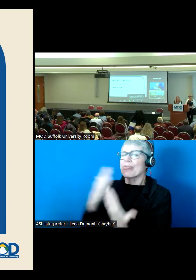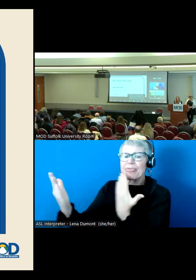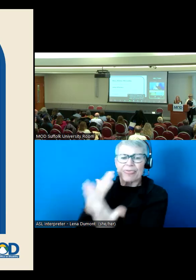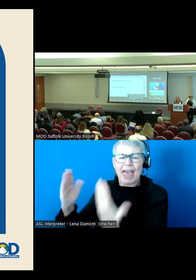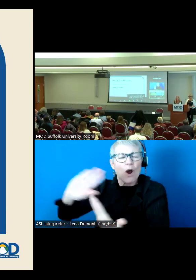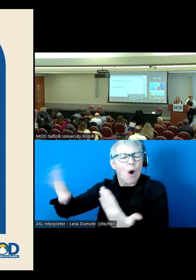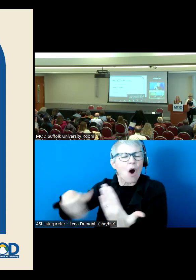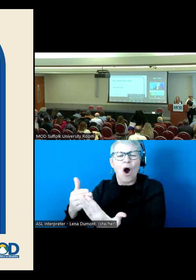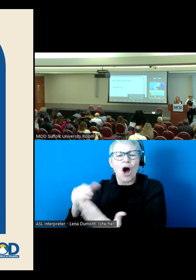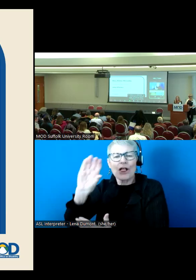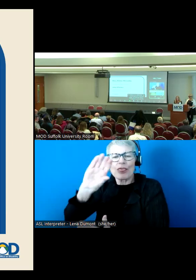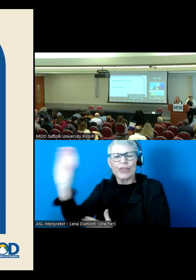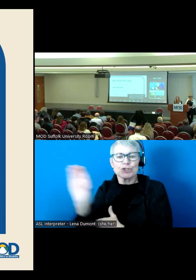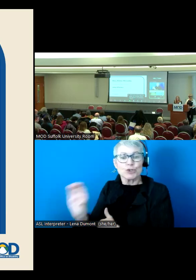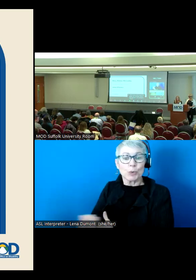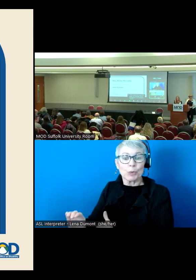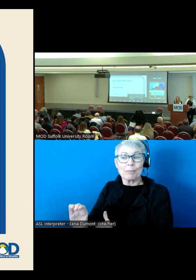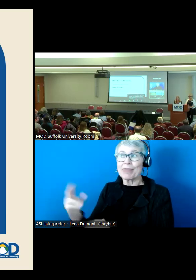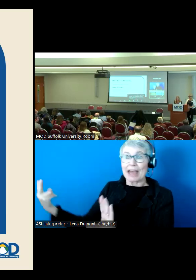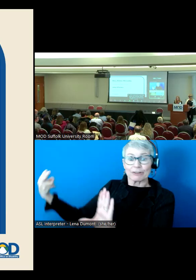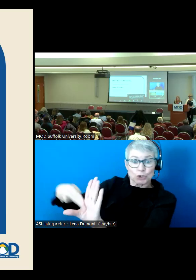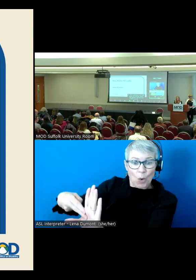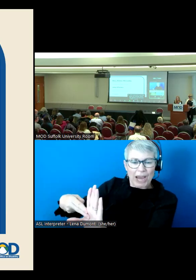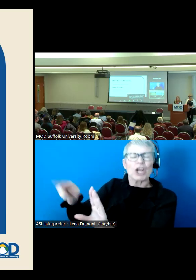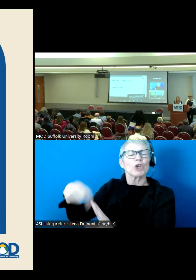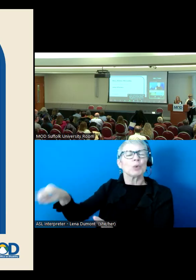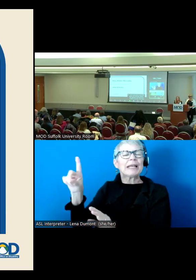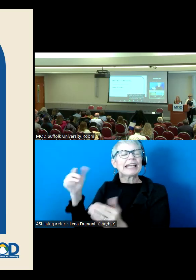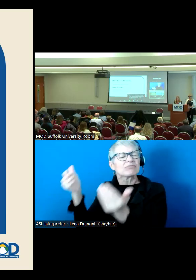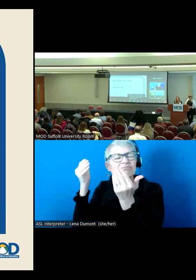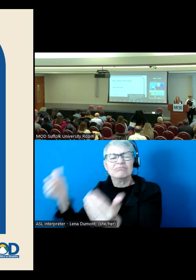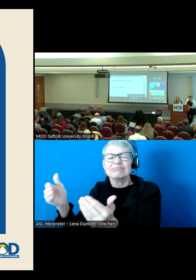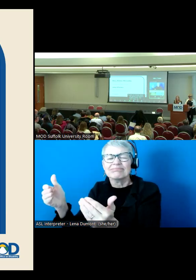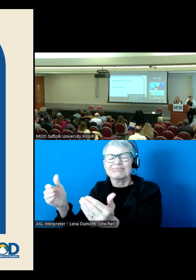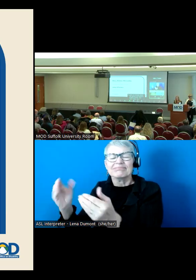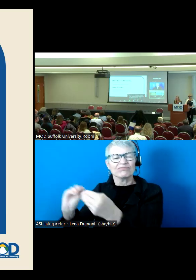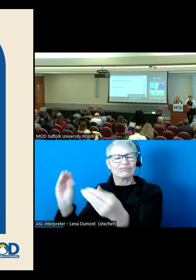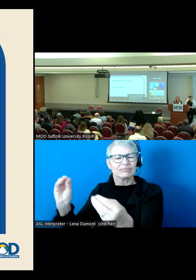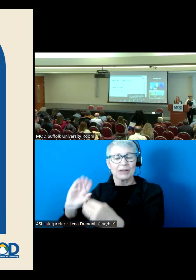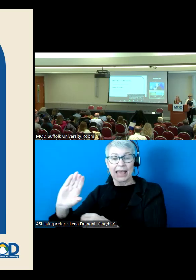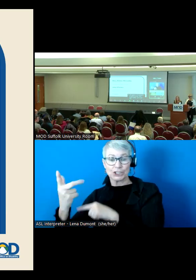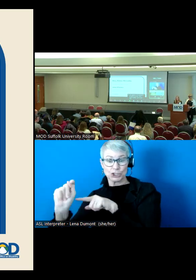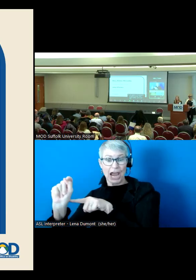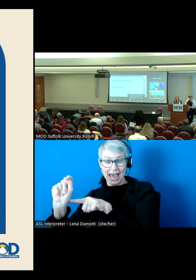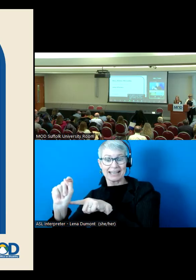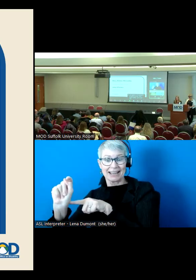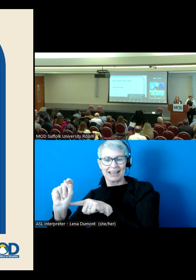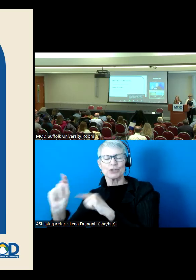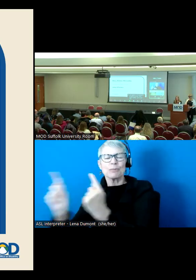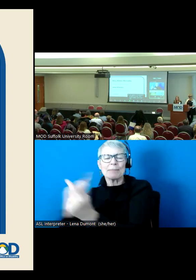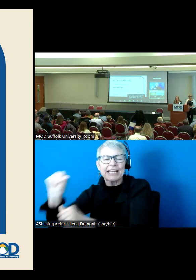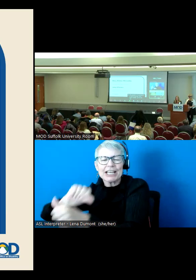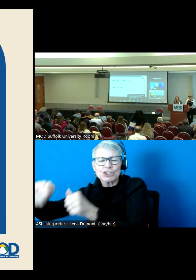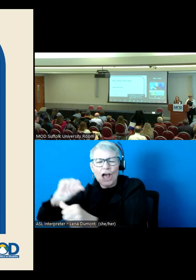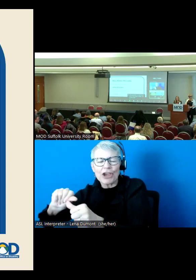MOD in the chat. If you haven't already, say hi in the chat. To our in-person